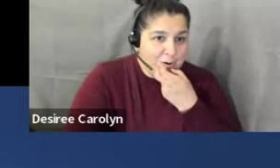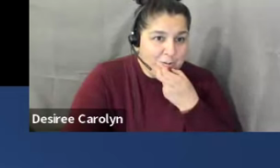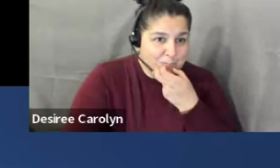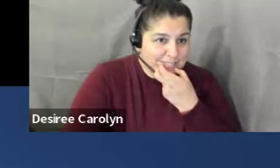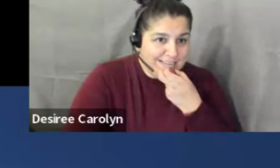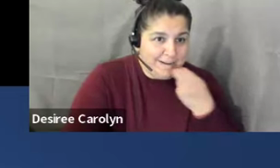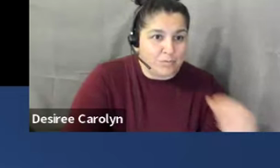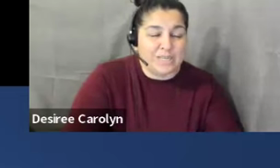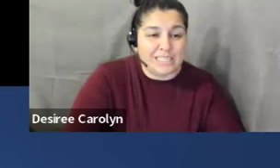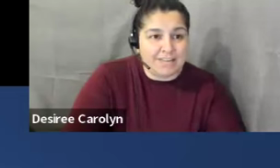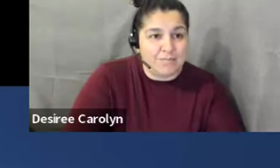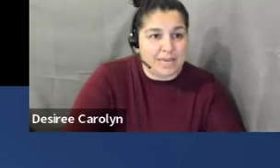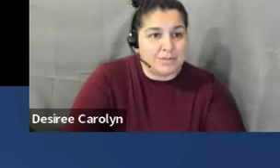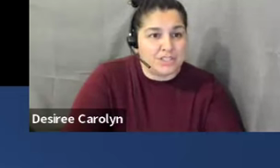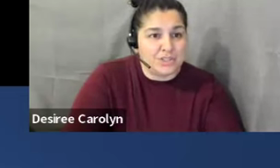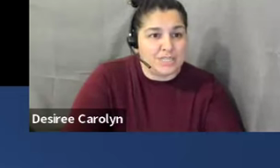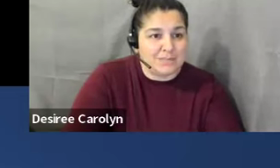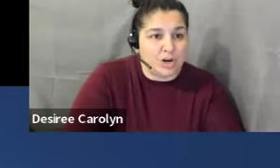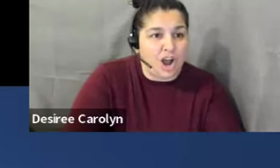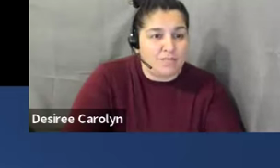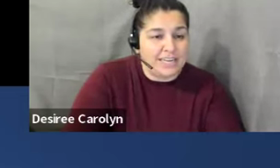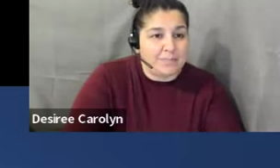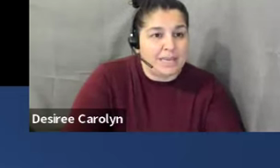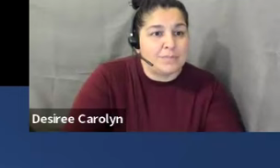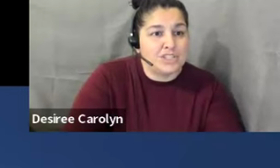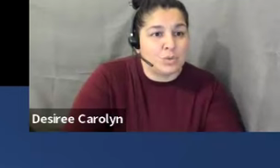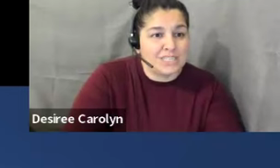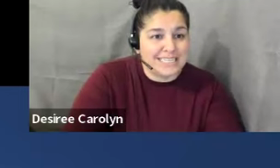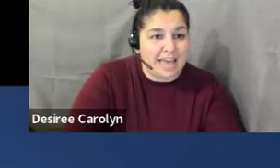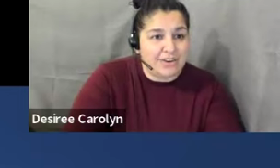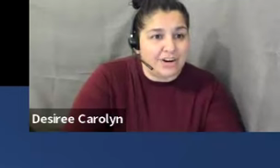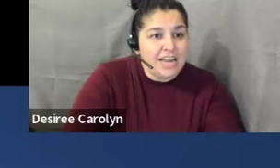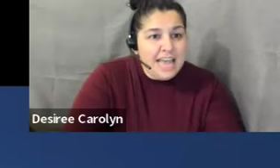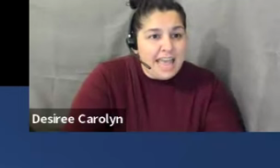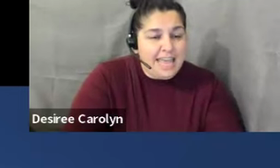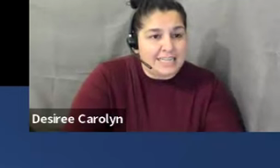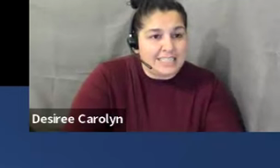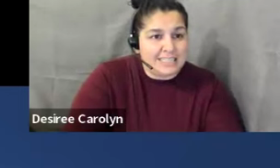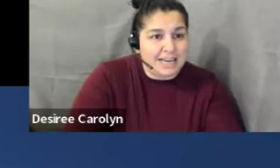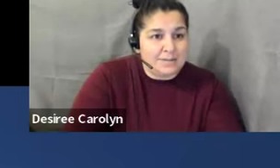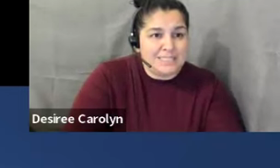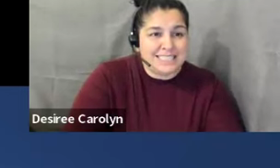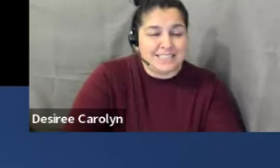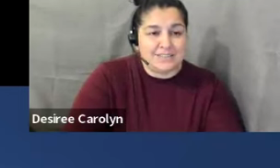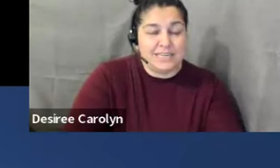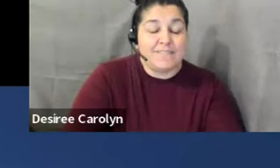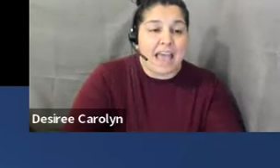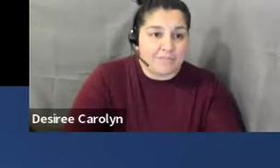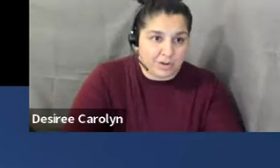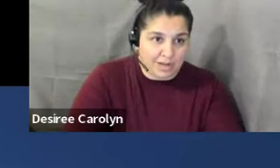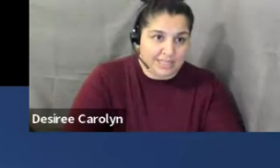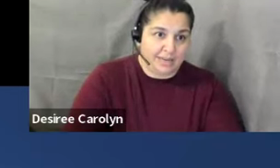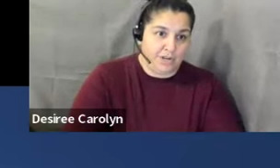and in hopes really of being able to do this more often and being able to work together and to